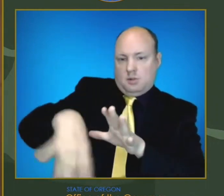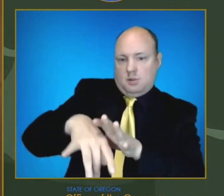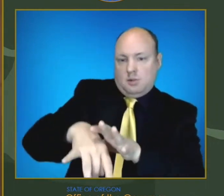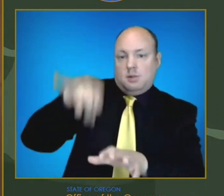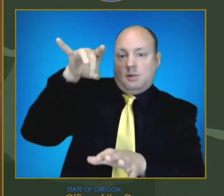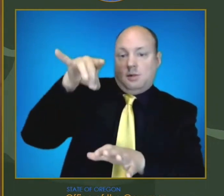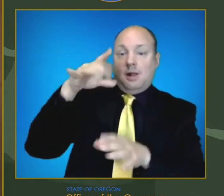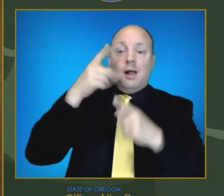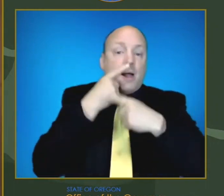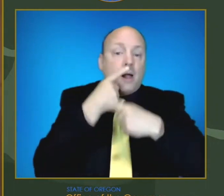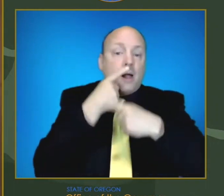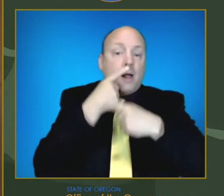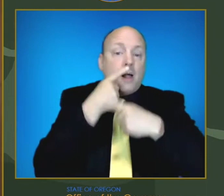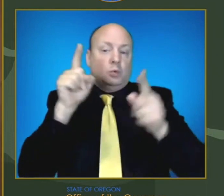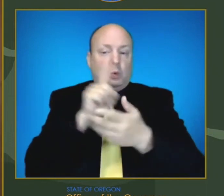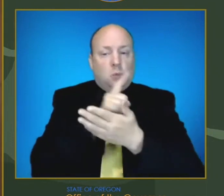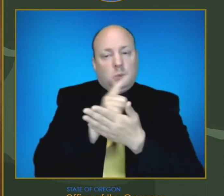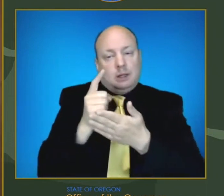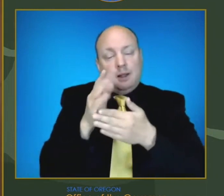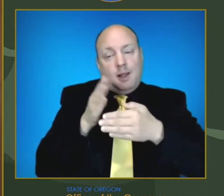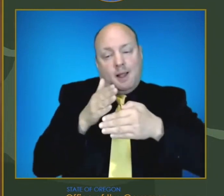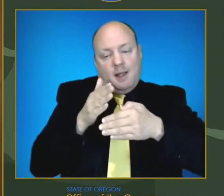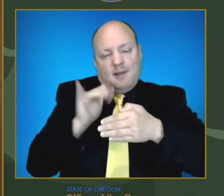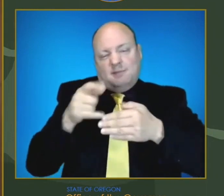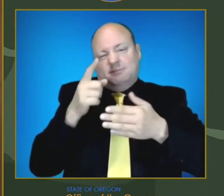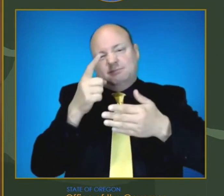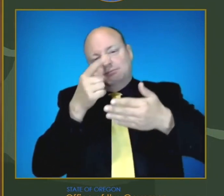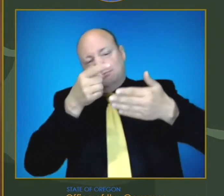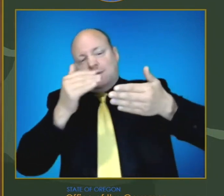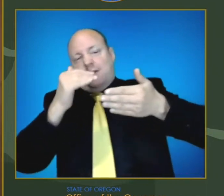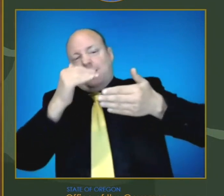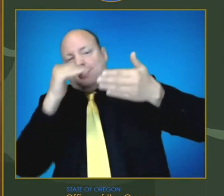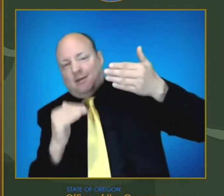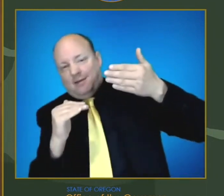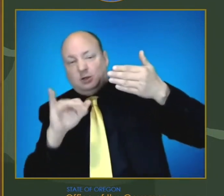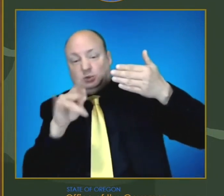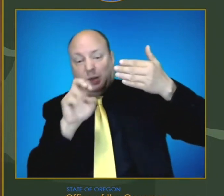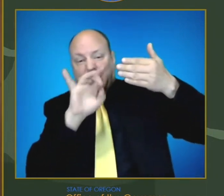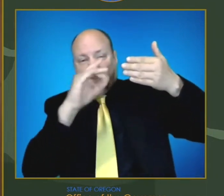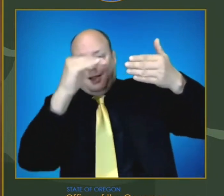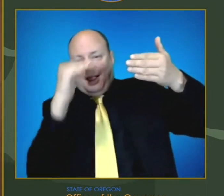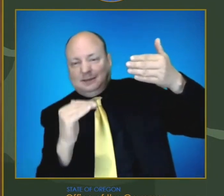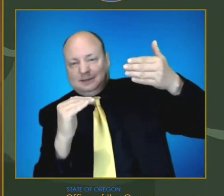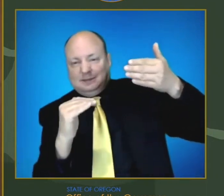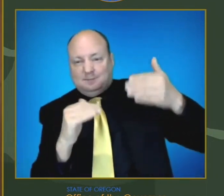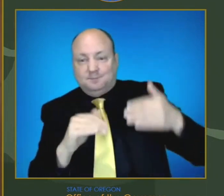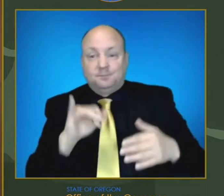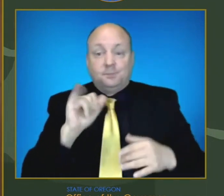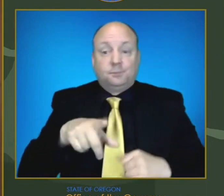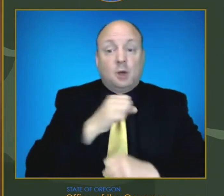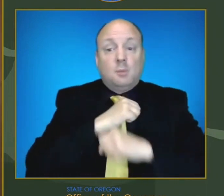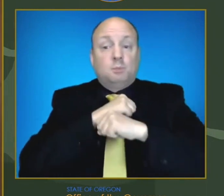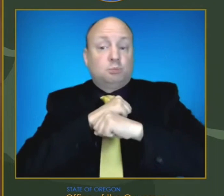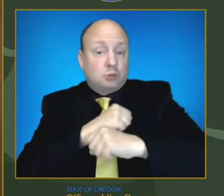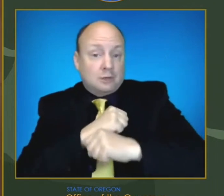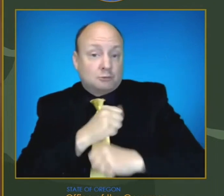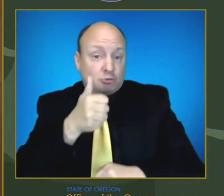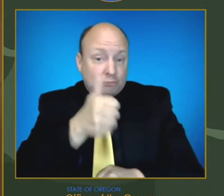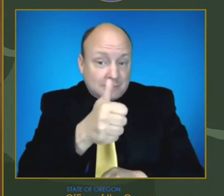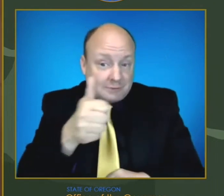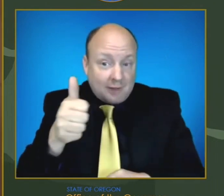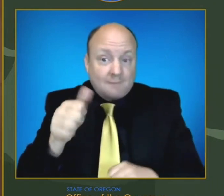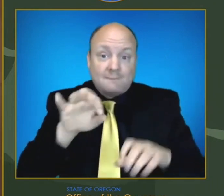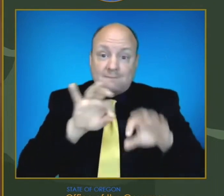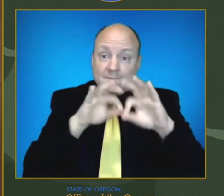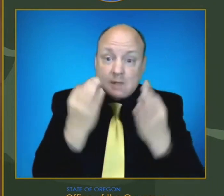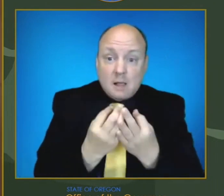from COVID-19, it helps protect your loved ones. It takes us one step closer to unlocking the